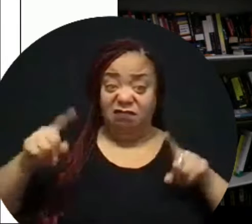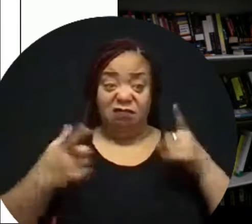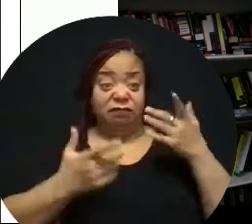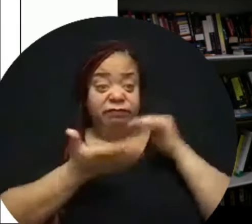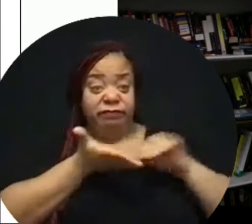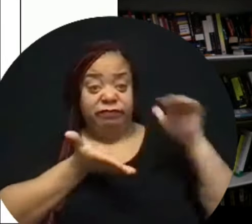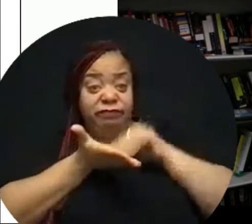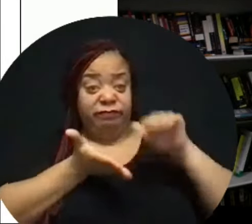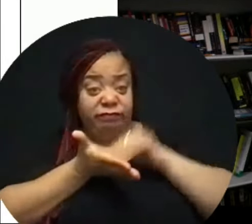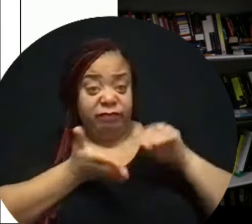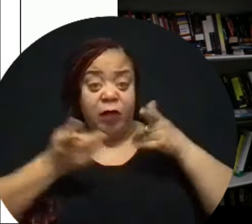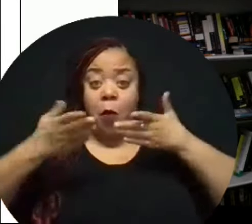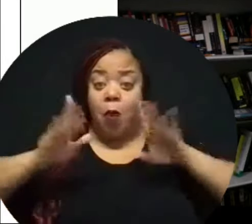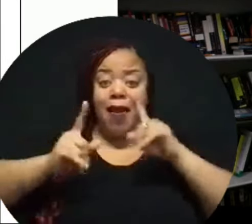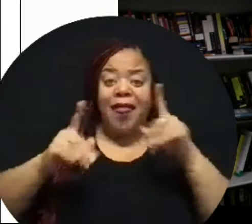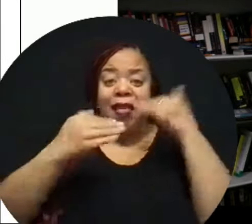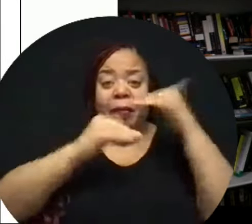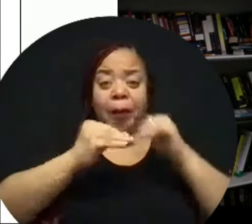always this,